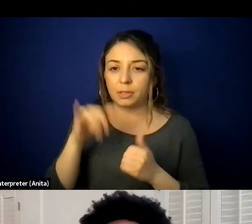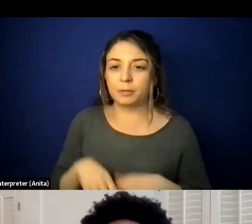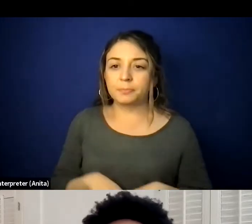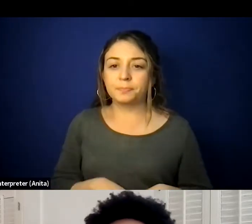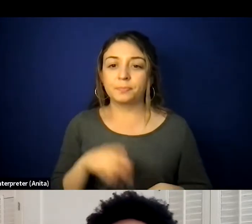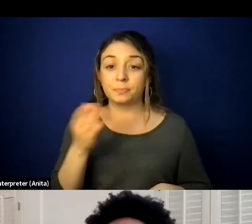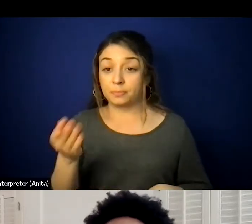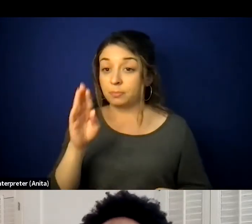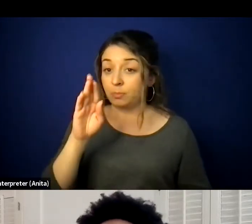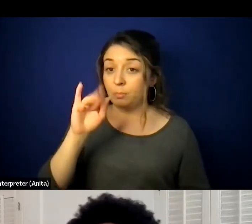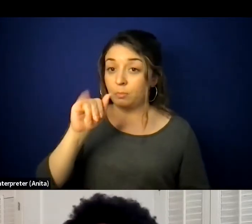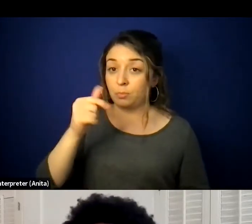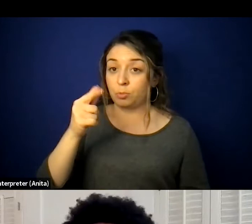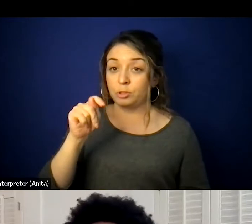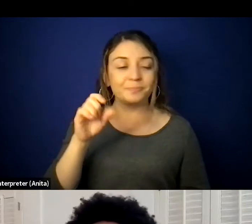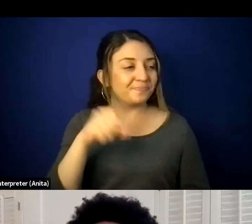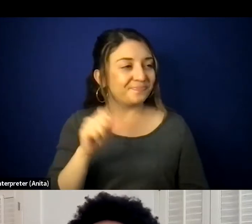sure.